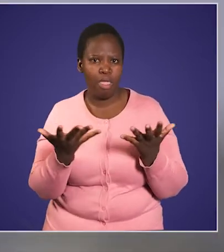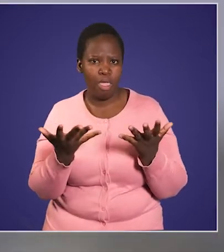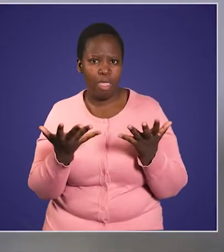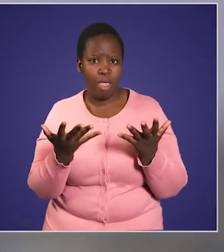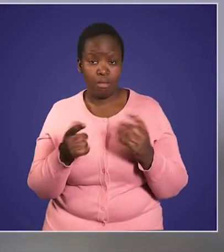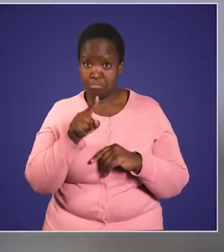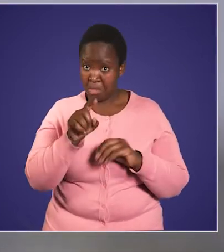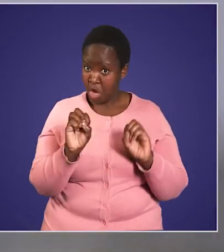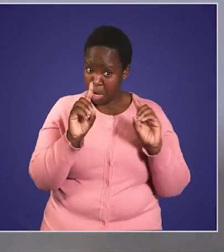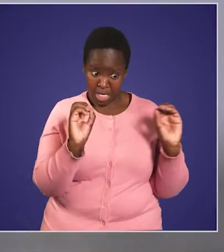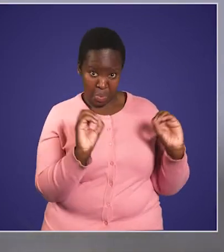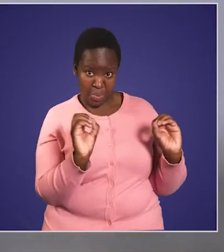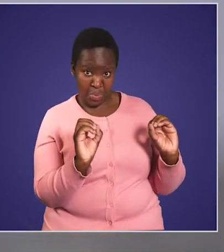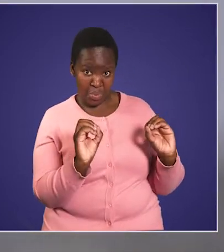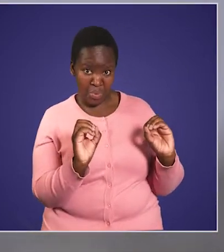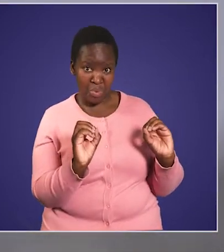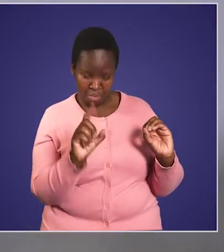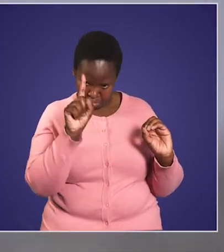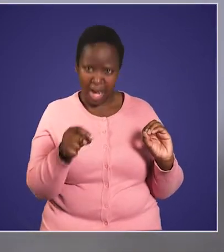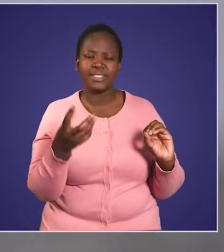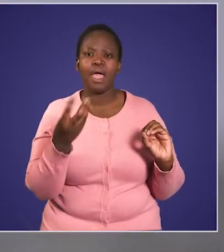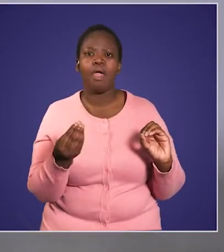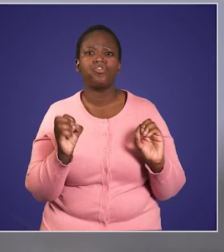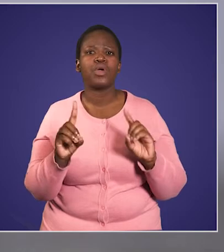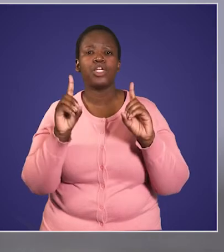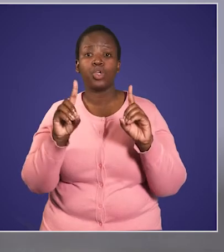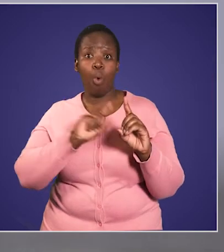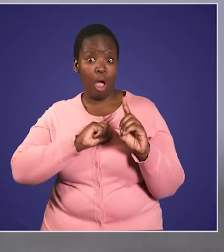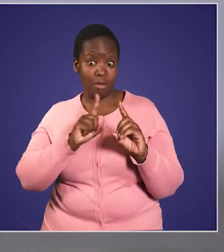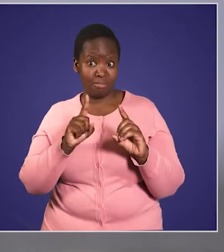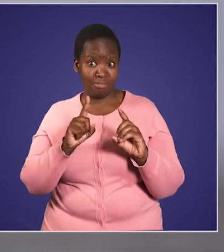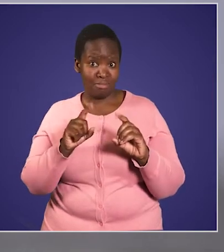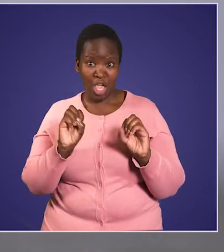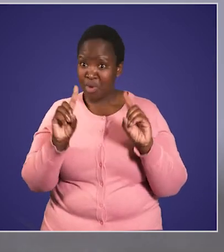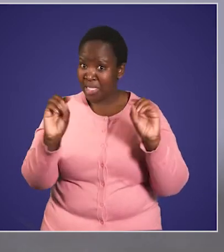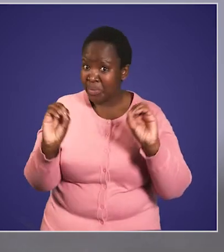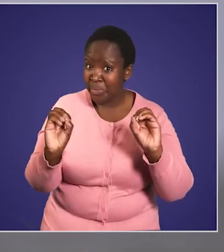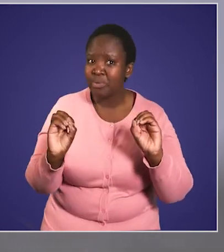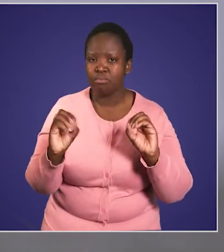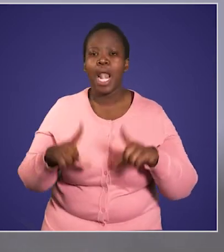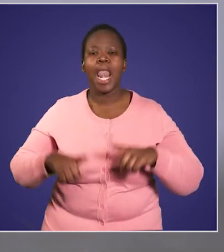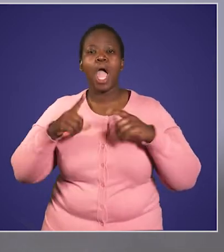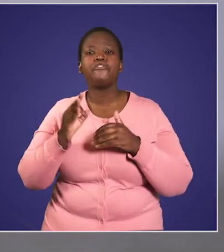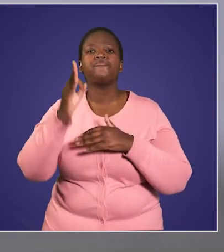So if you don't get educated, you can have a very difficult life ahead of you.